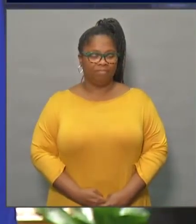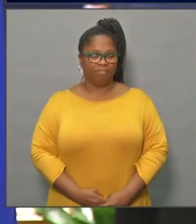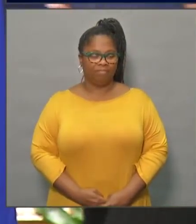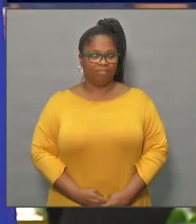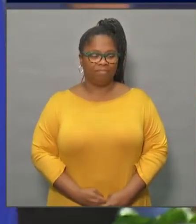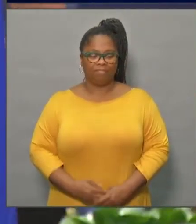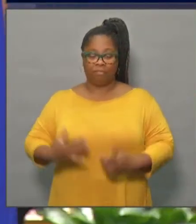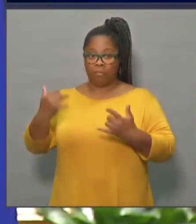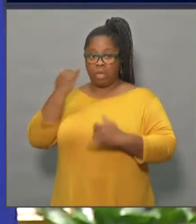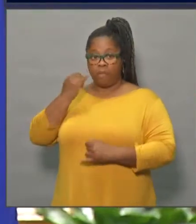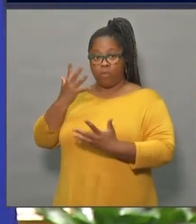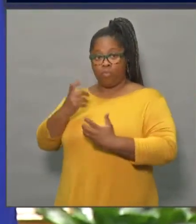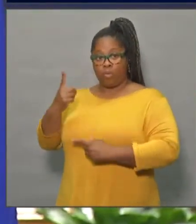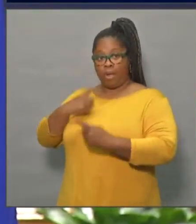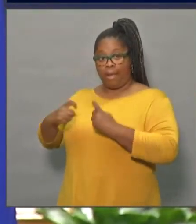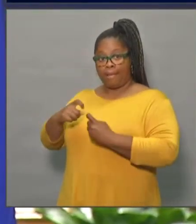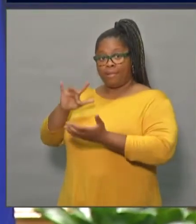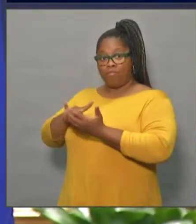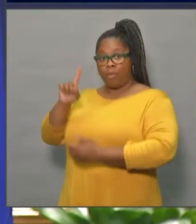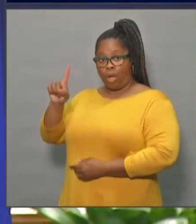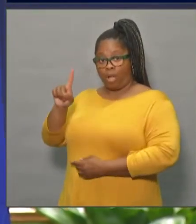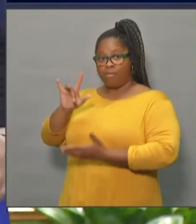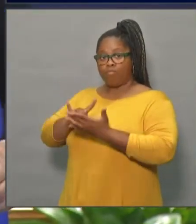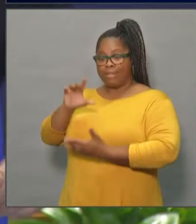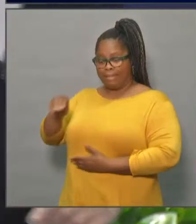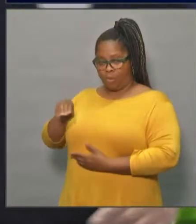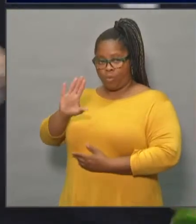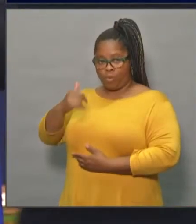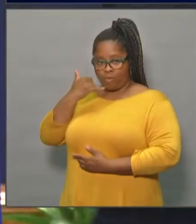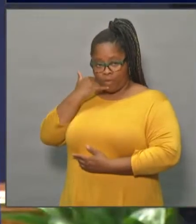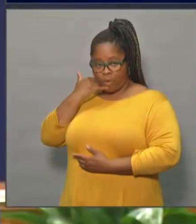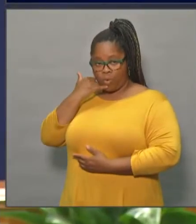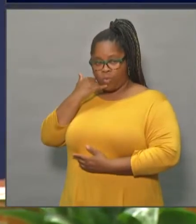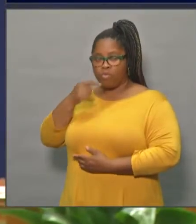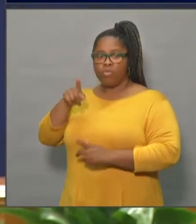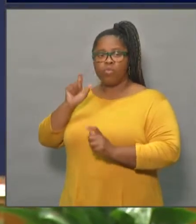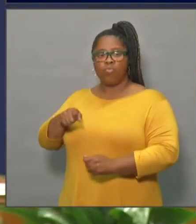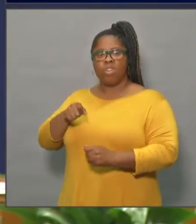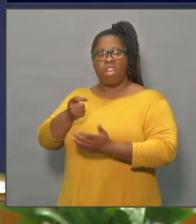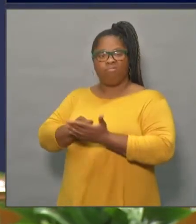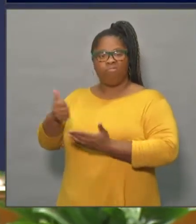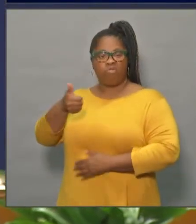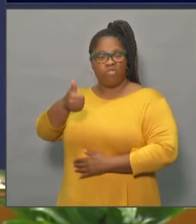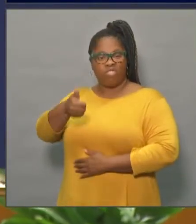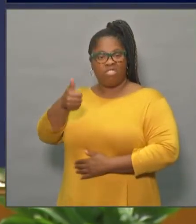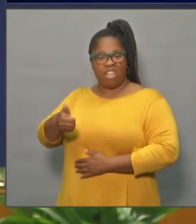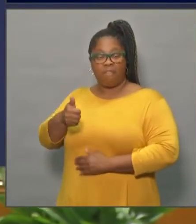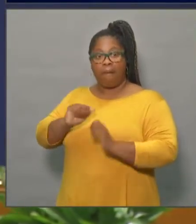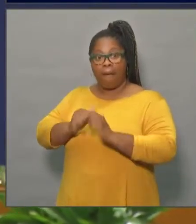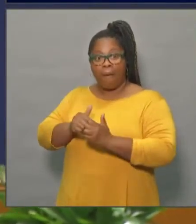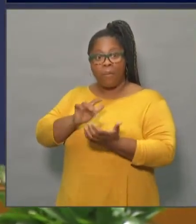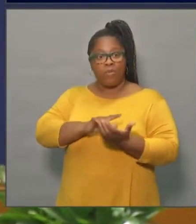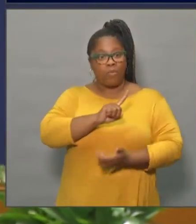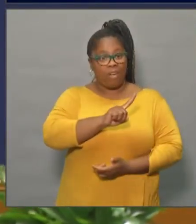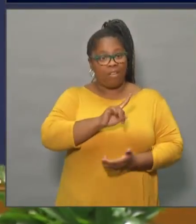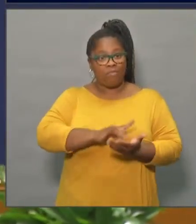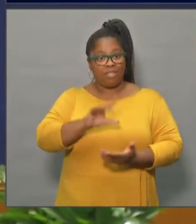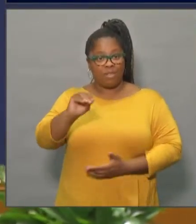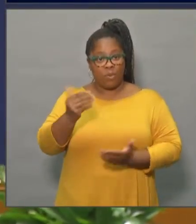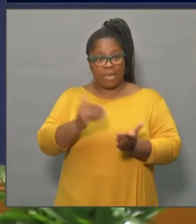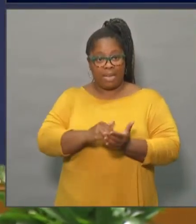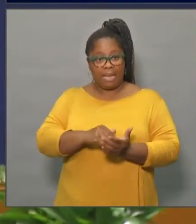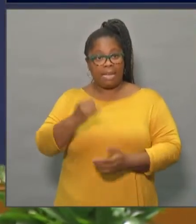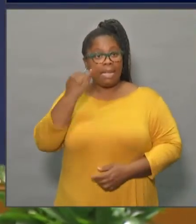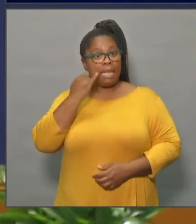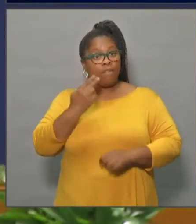If you wish to ask a question, please press 1 then 0 on your touch-tone phone. You may remove yourself from queue at any time by pressing 1, 0 again. If you're